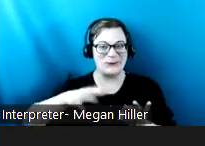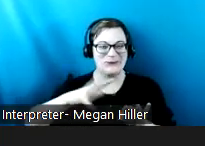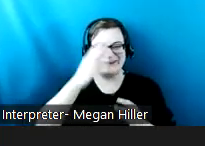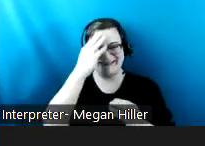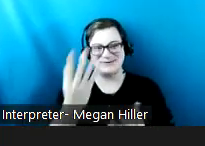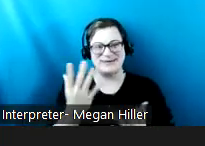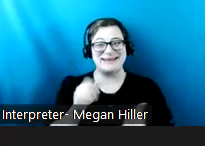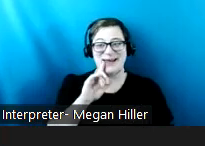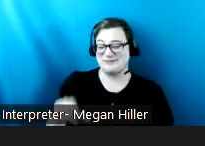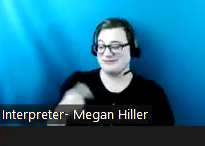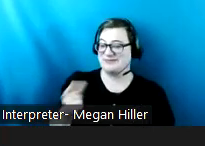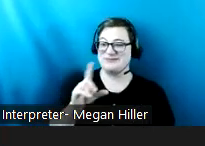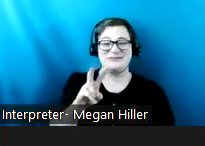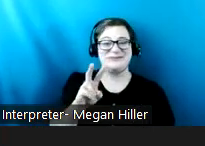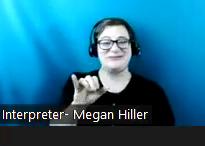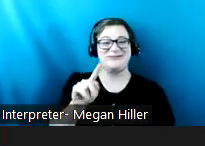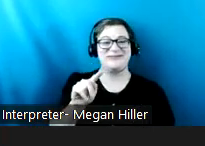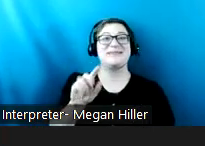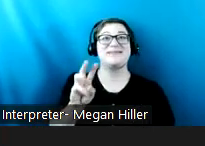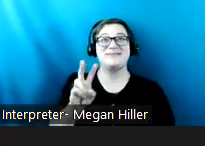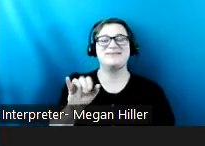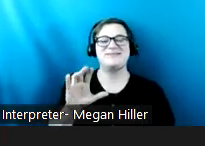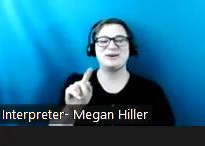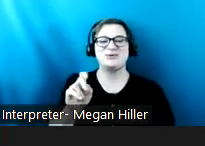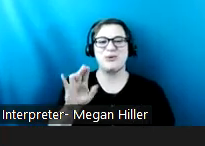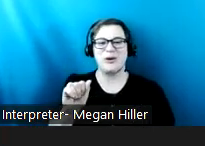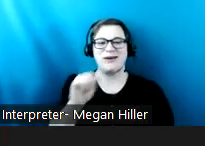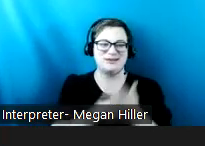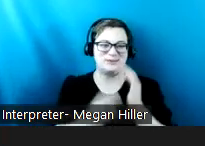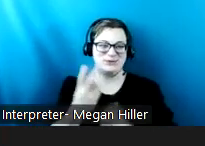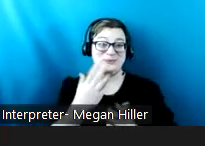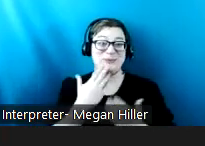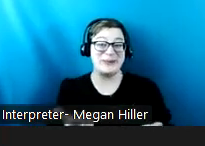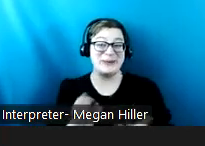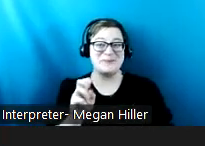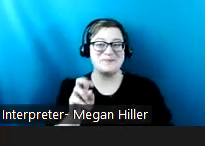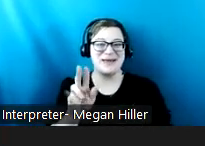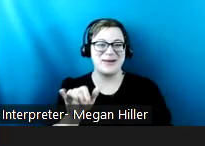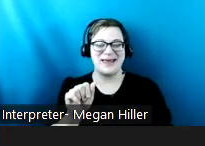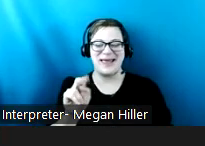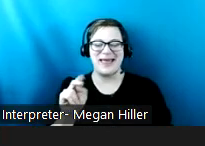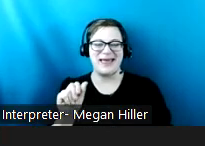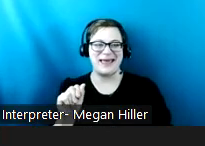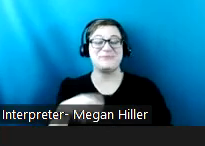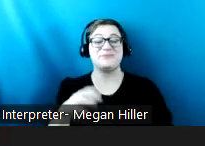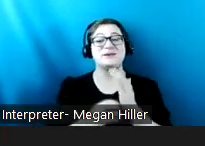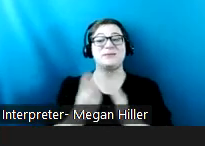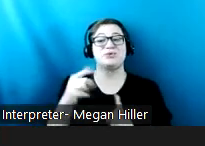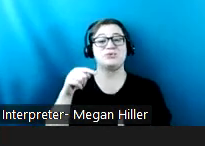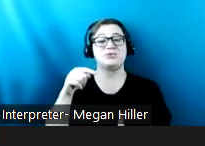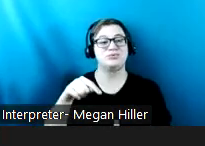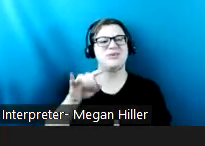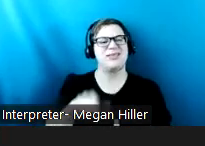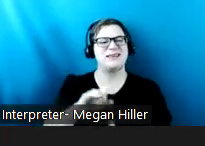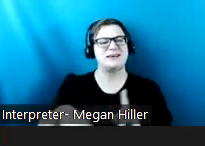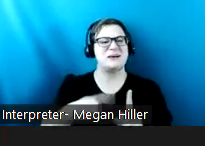over to Victoria for chapter 2. Thanks, Mariana. So chapter 2 is our chapter